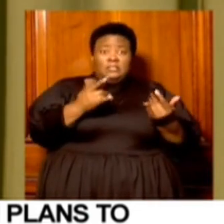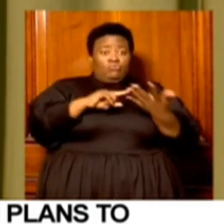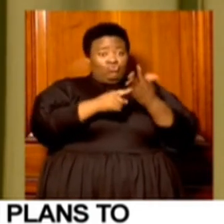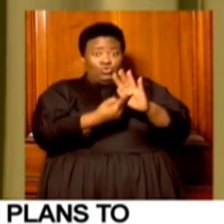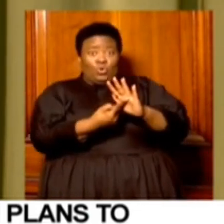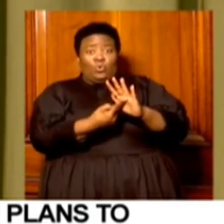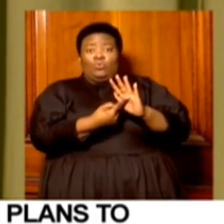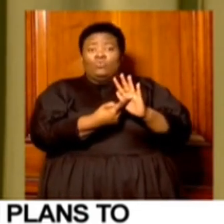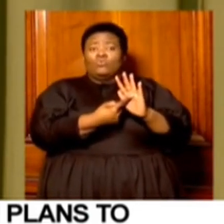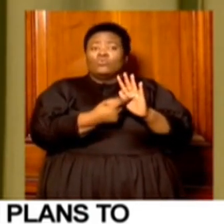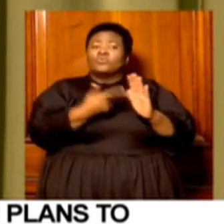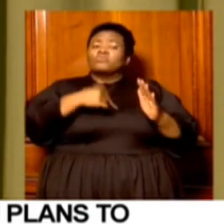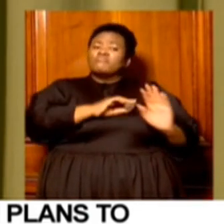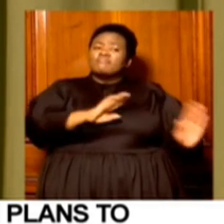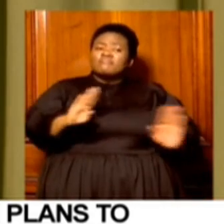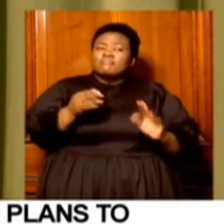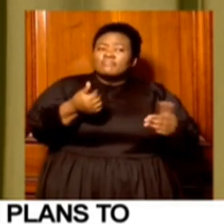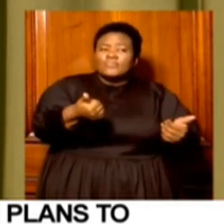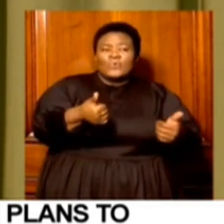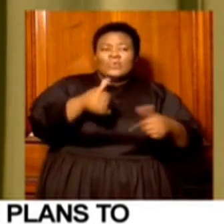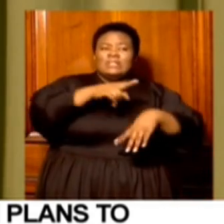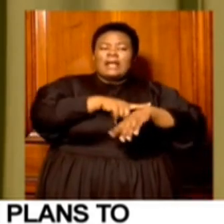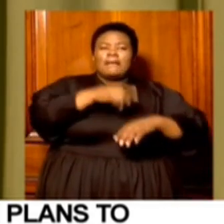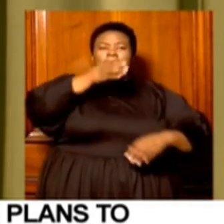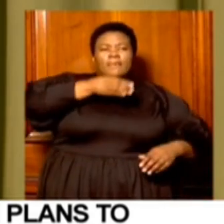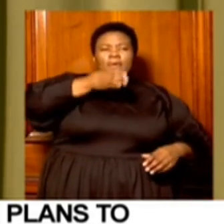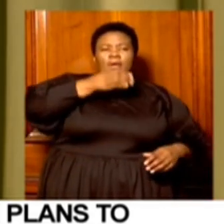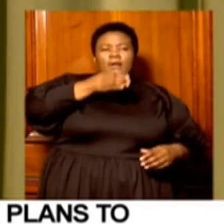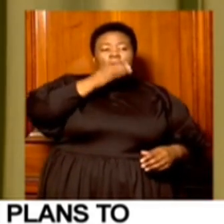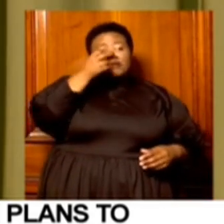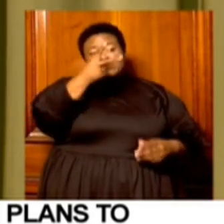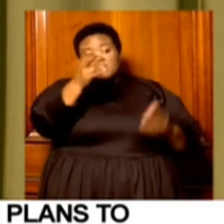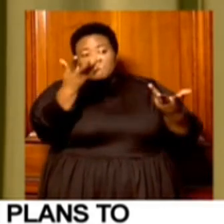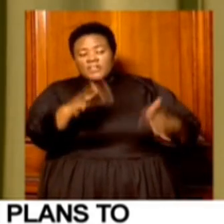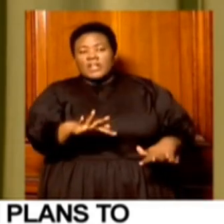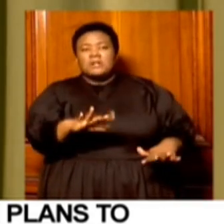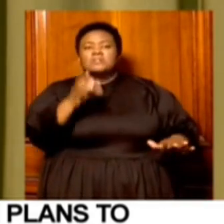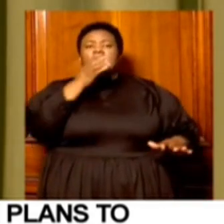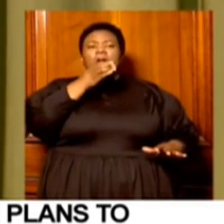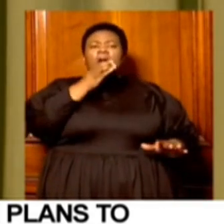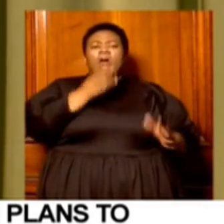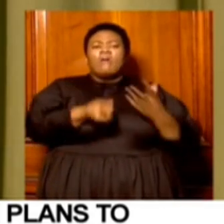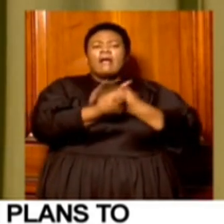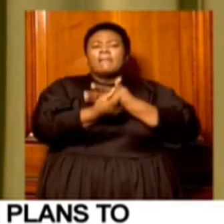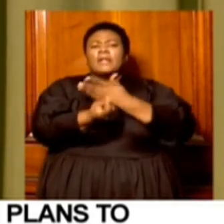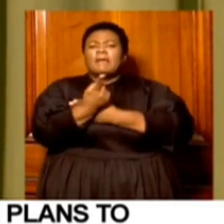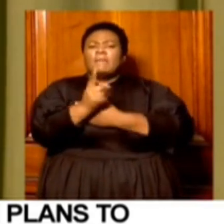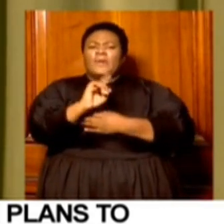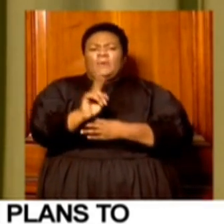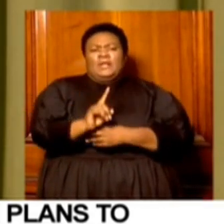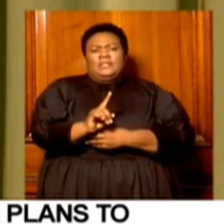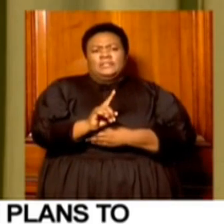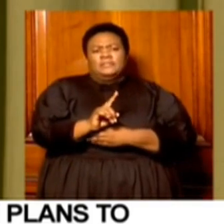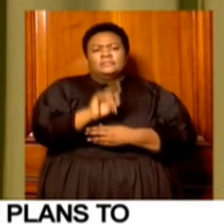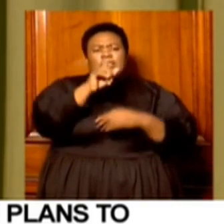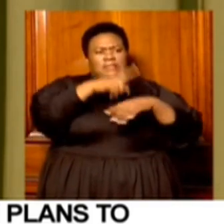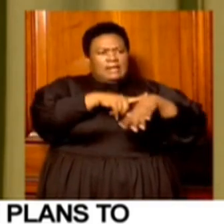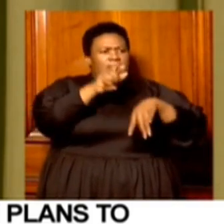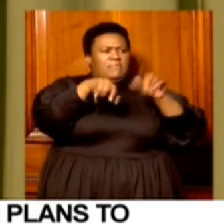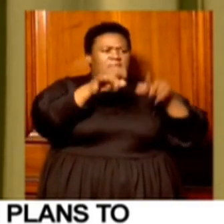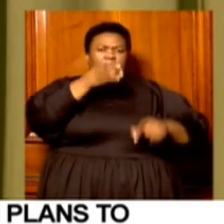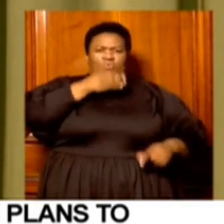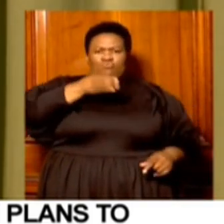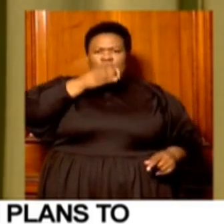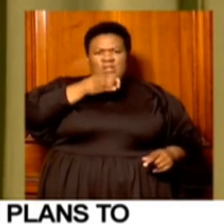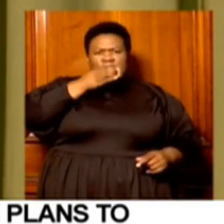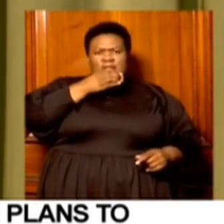us. We have seen what alcohol does. But equally in our plan, in terms of